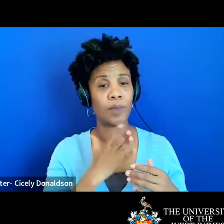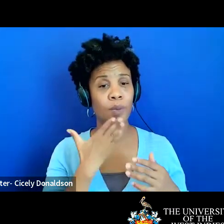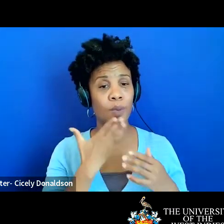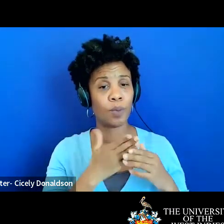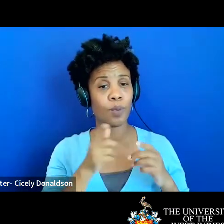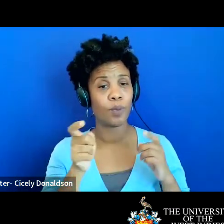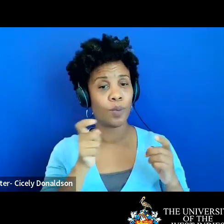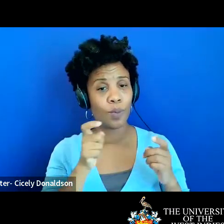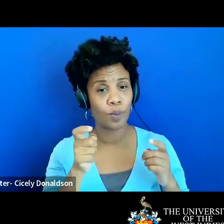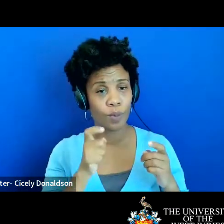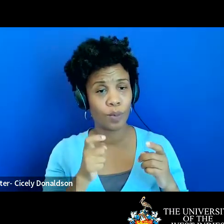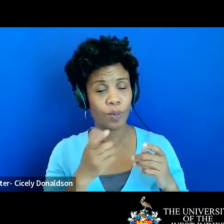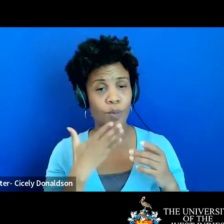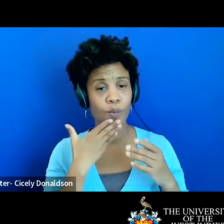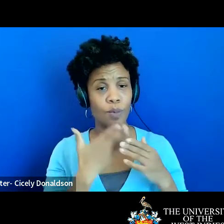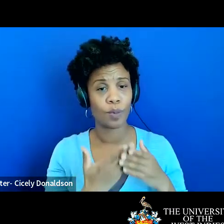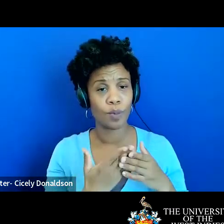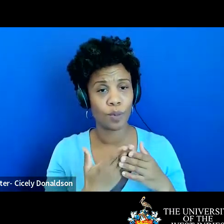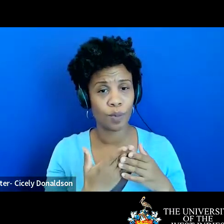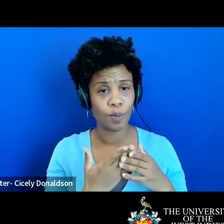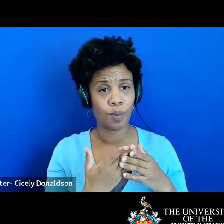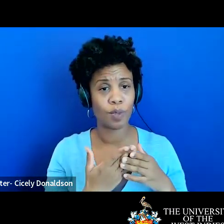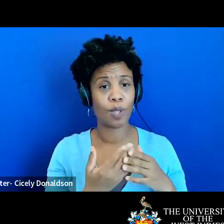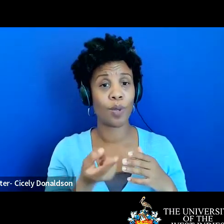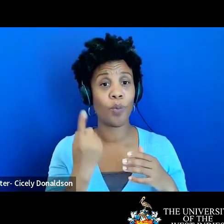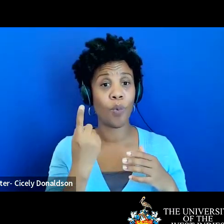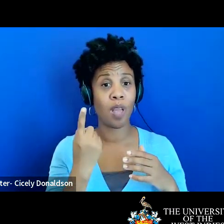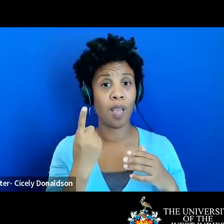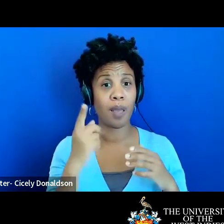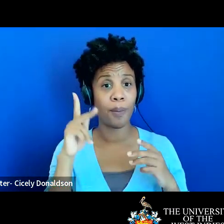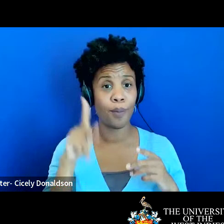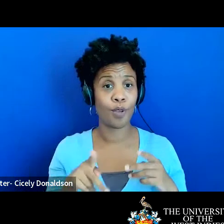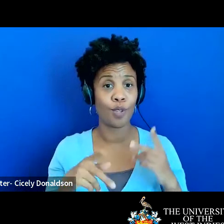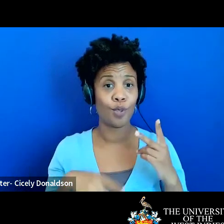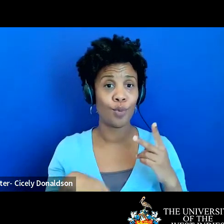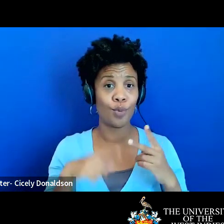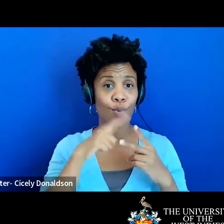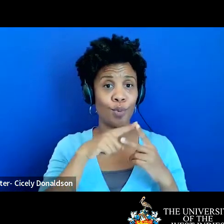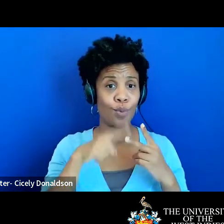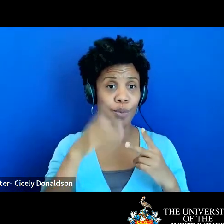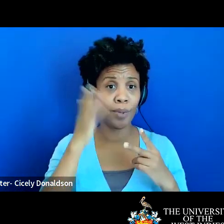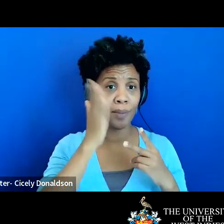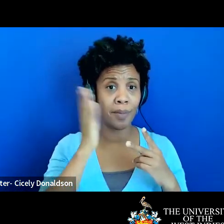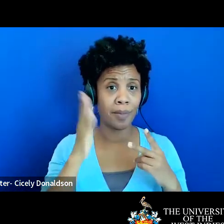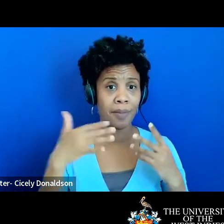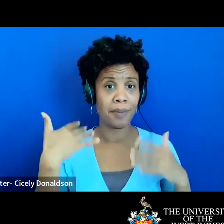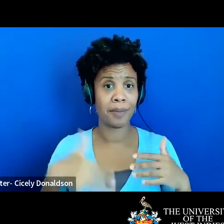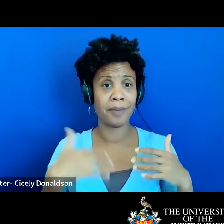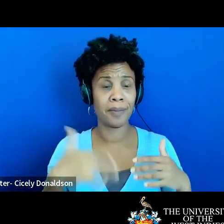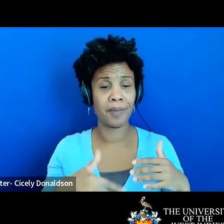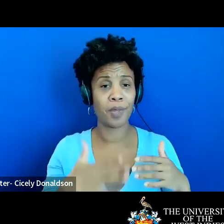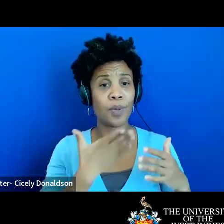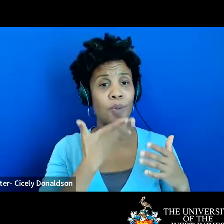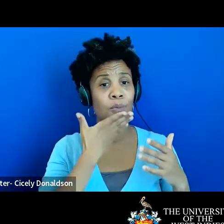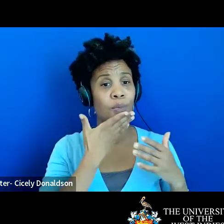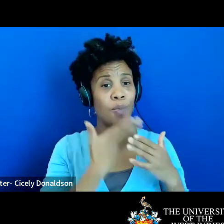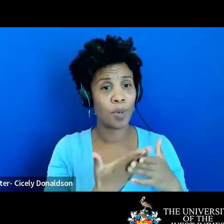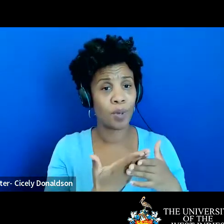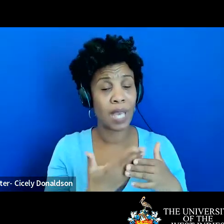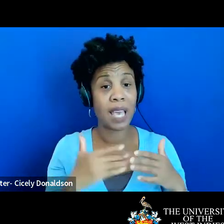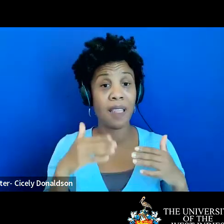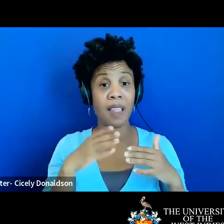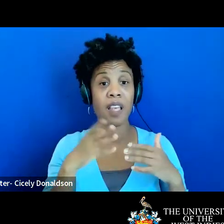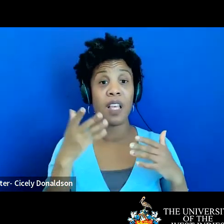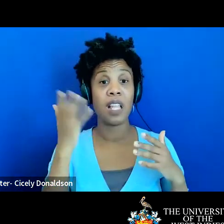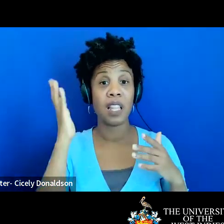one person had to double up, and of course she did it very well. and didn't sound tired of the end of it, because it